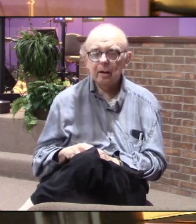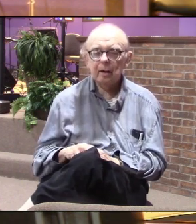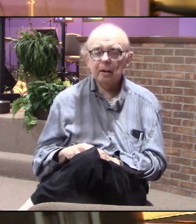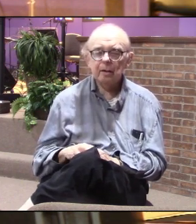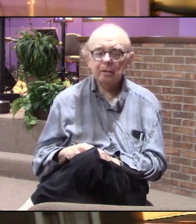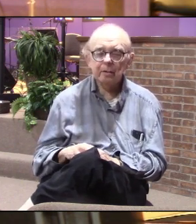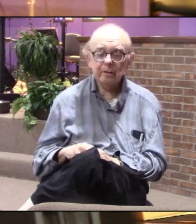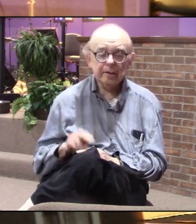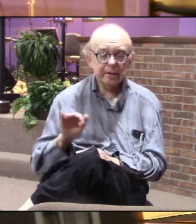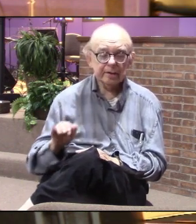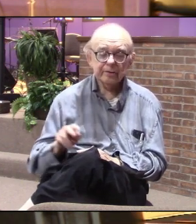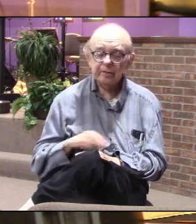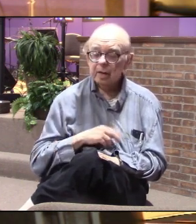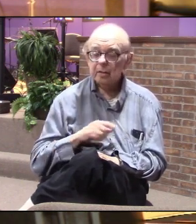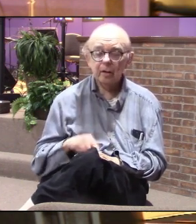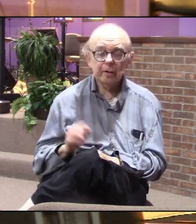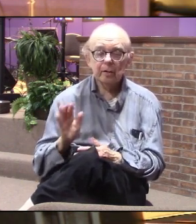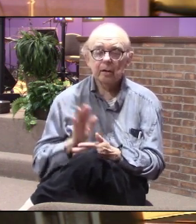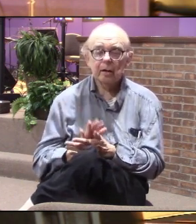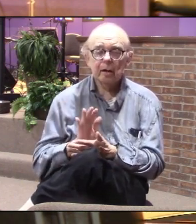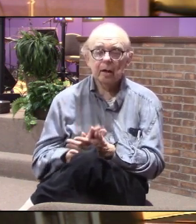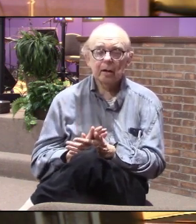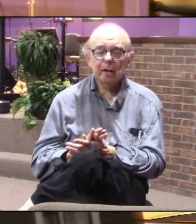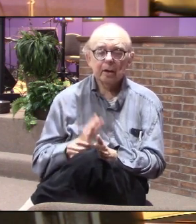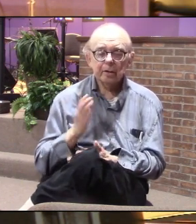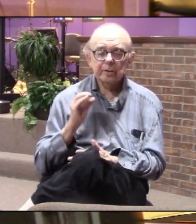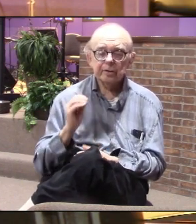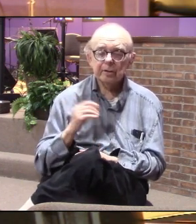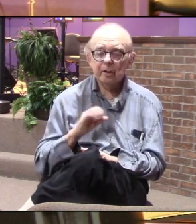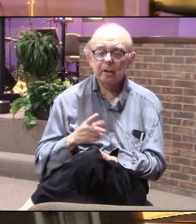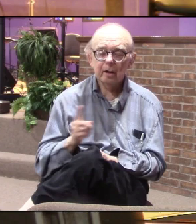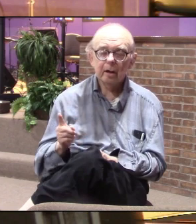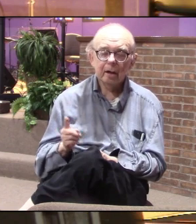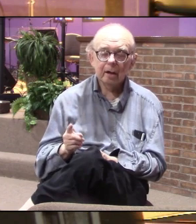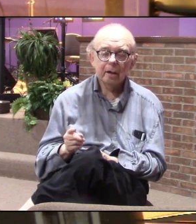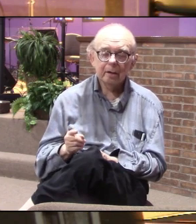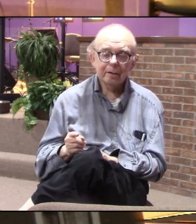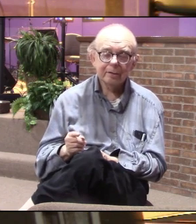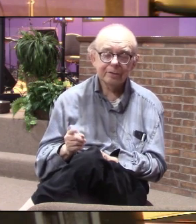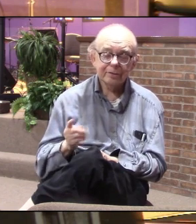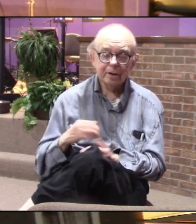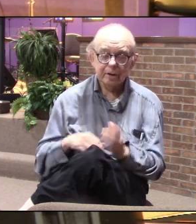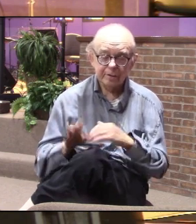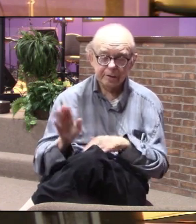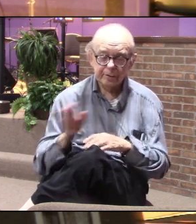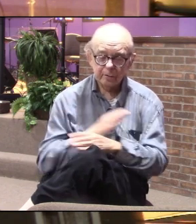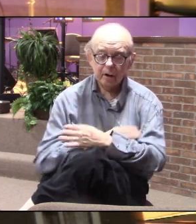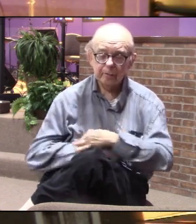school. Well, that's because the teacher makes them. Okay, then sit them under your arms and you make them.